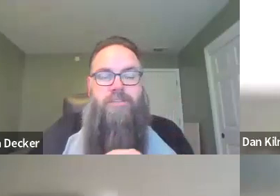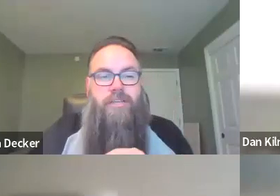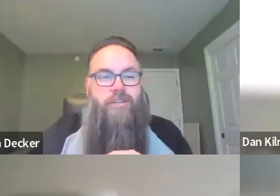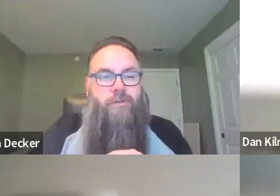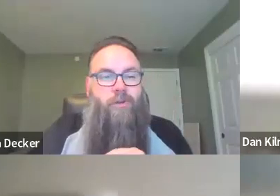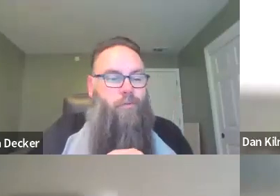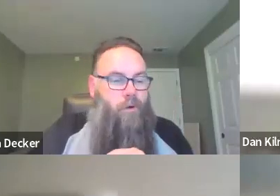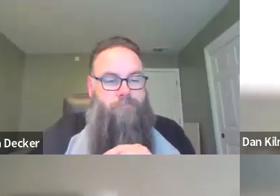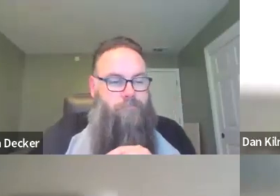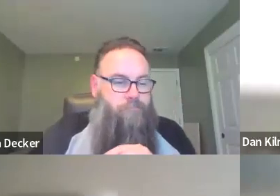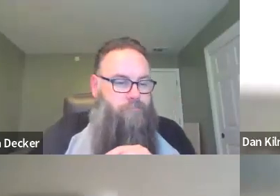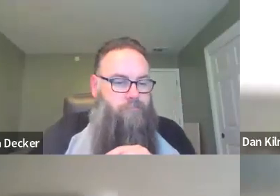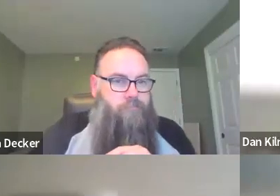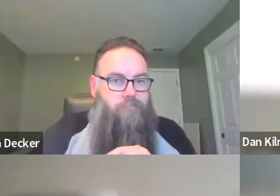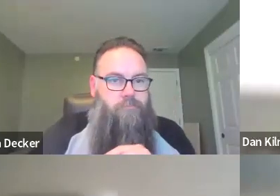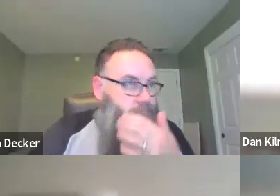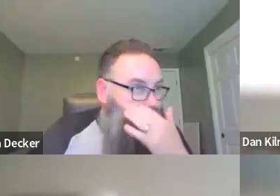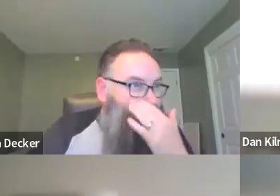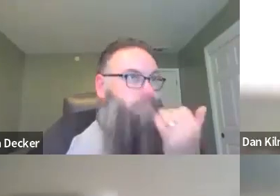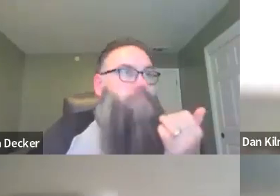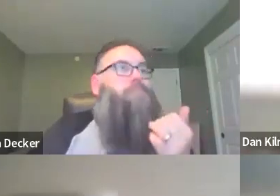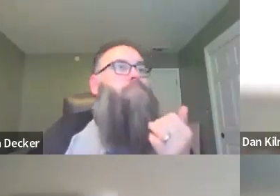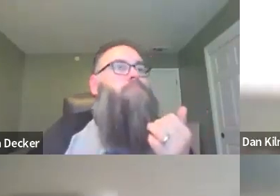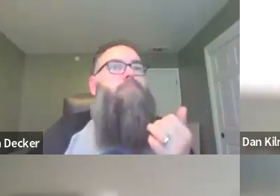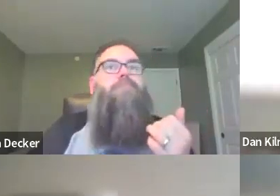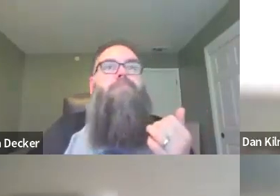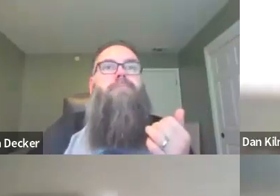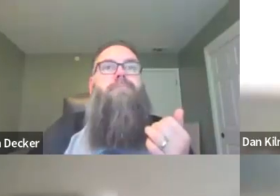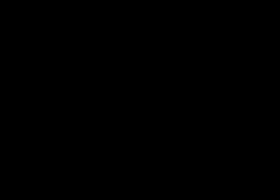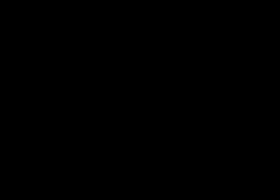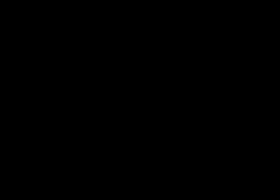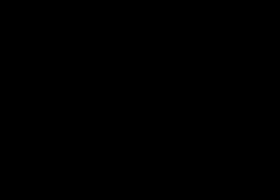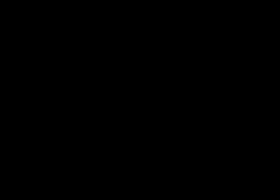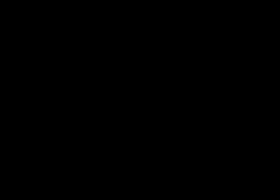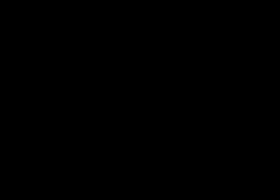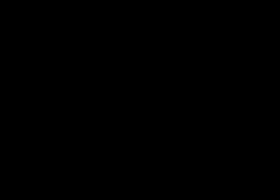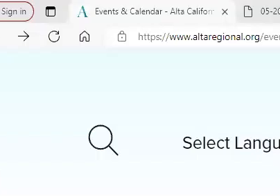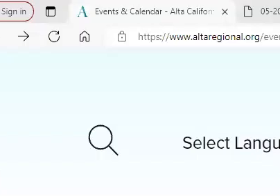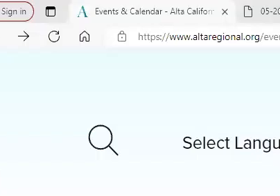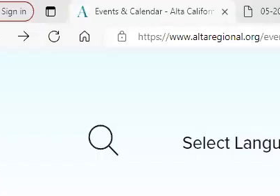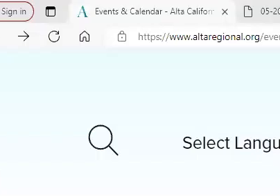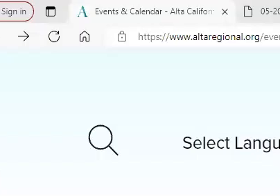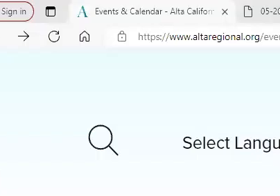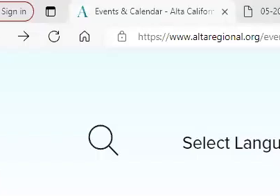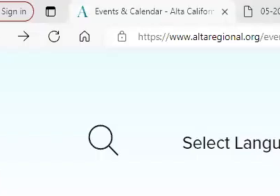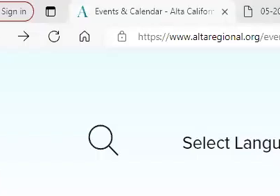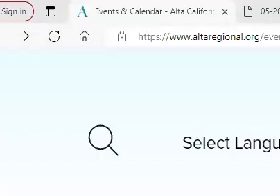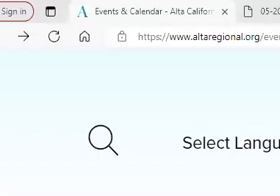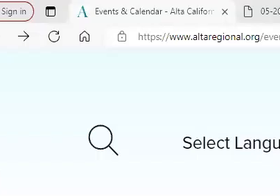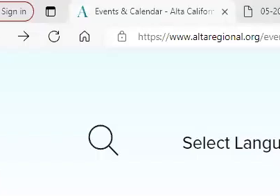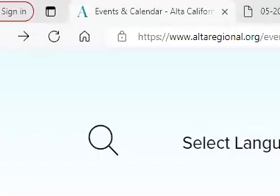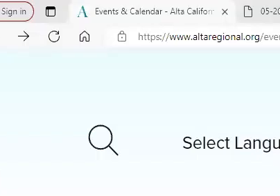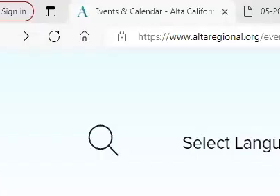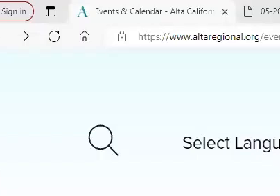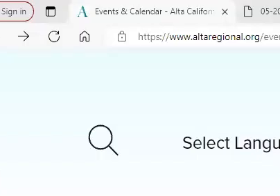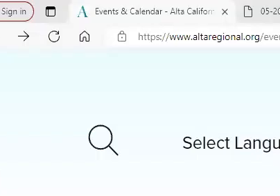upcoming transportation vendor forum. Yeah, thank you, John. So let me share my screen. Can you see our website? Is that okay?